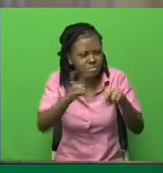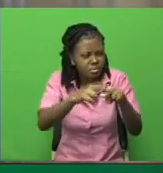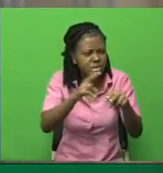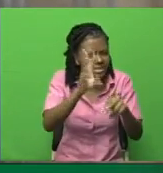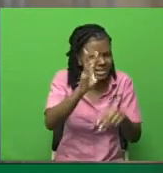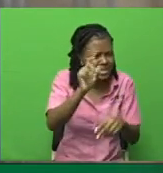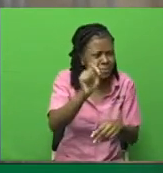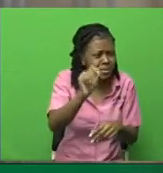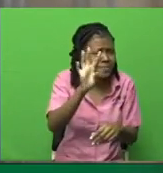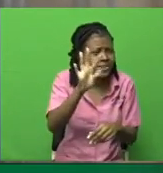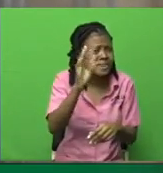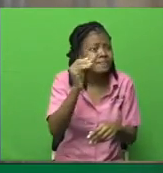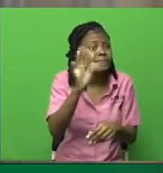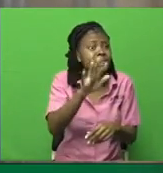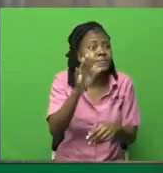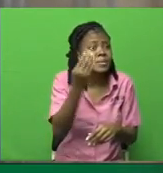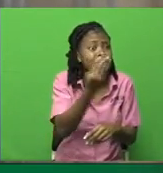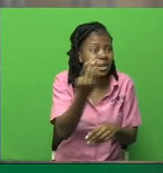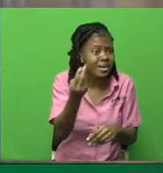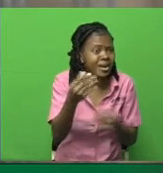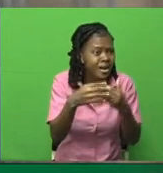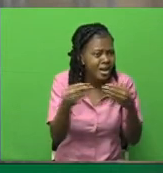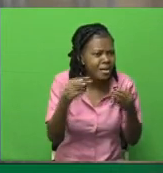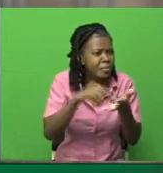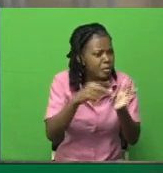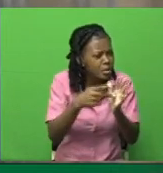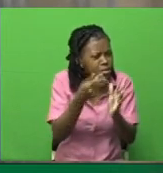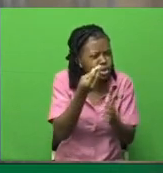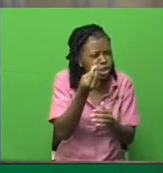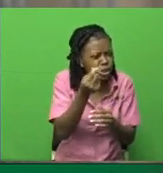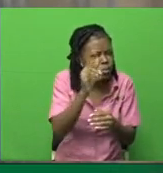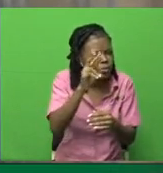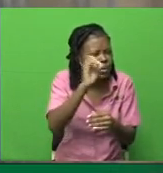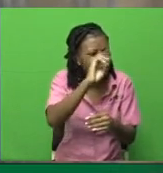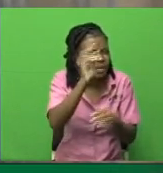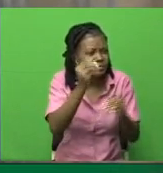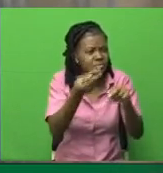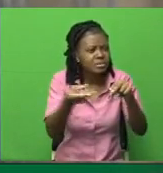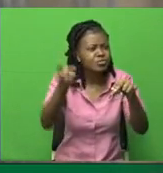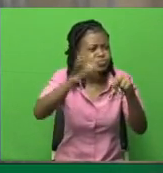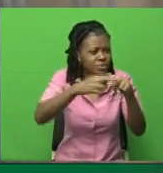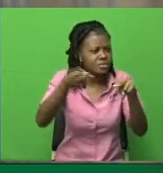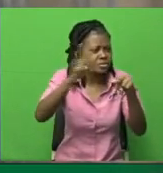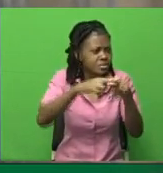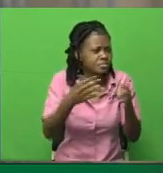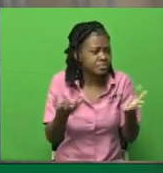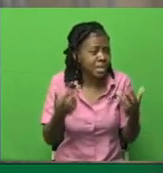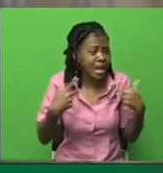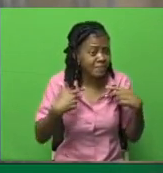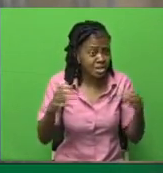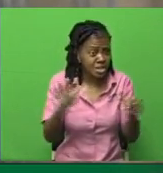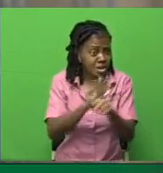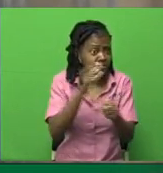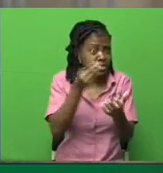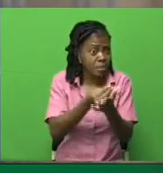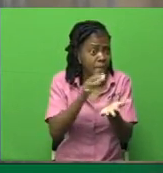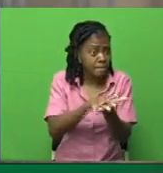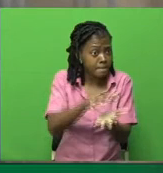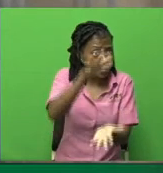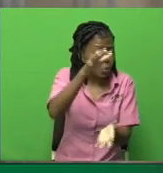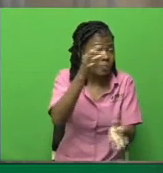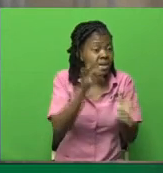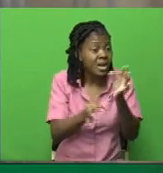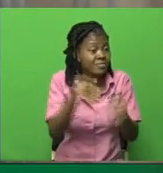or 12 percent that and that also helped us to Shield us from the energy price shocks any energy price fluctuations